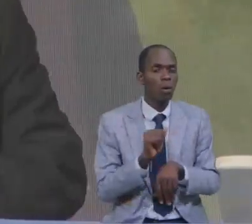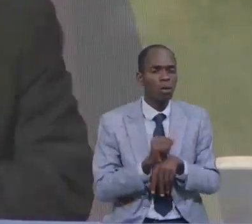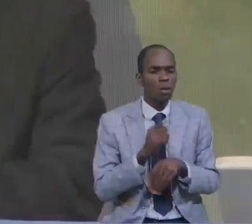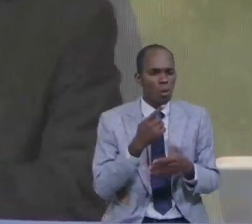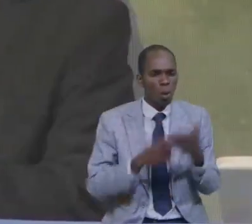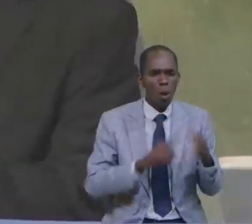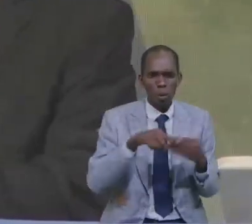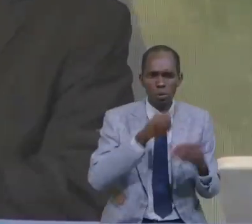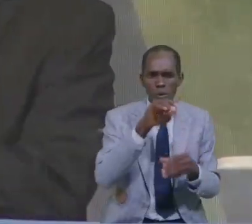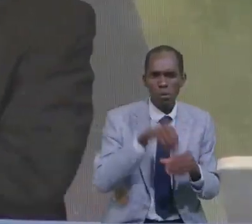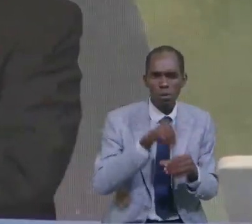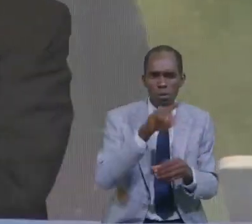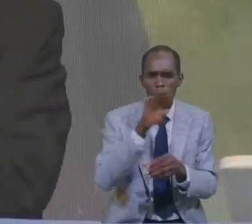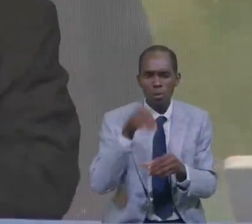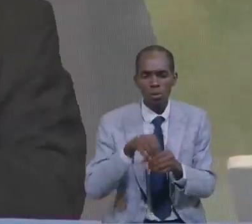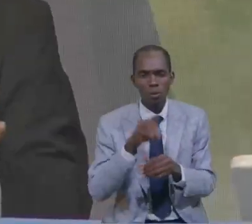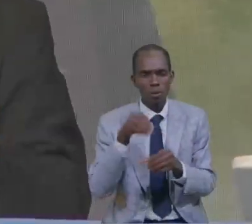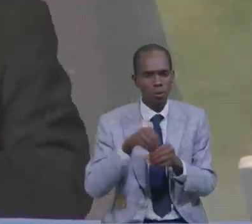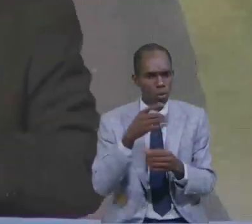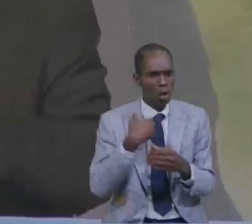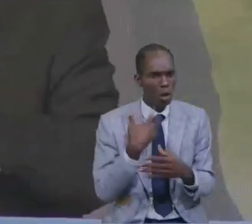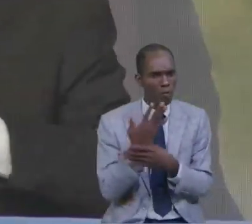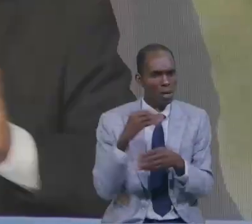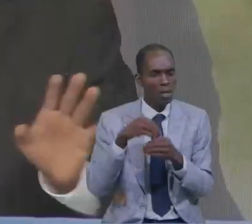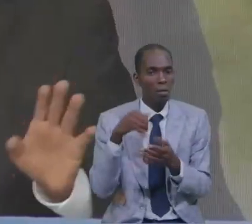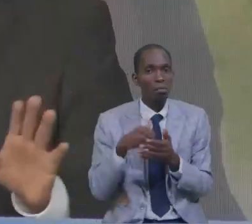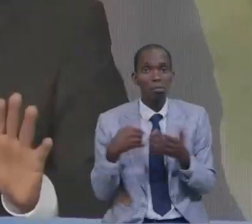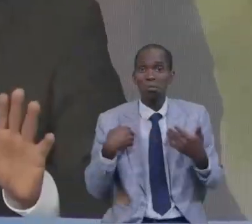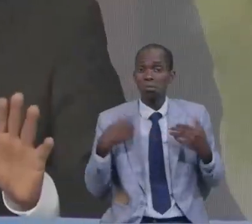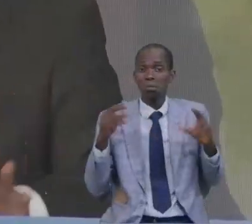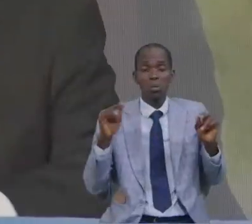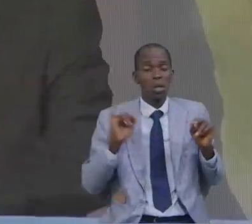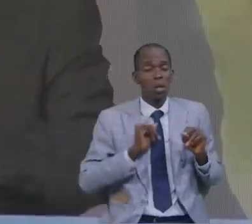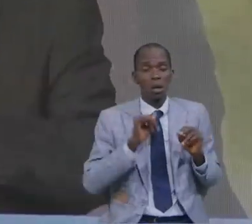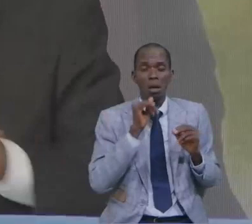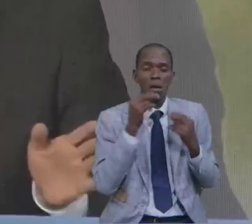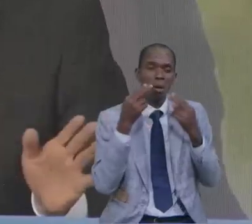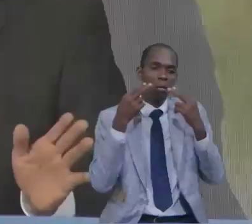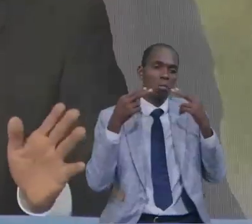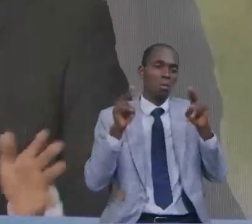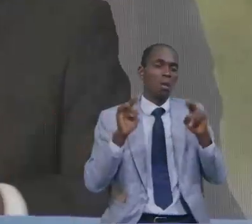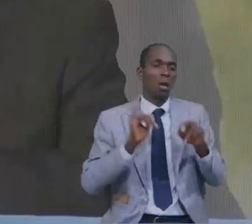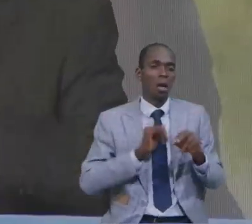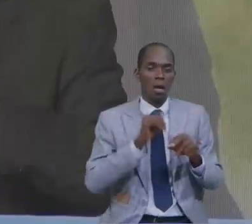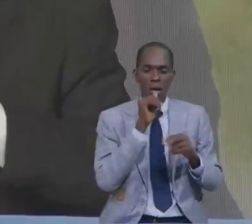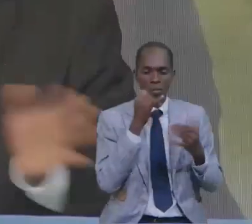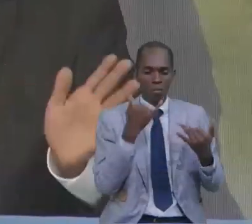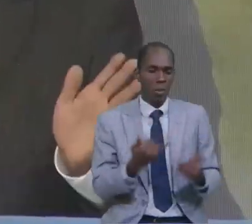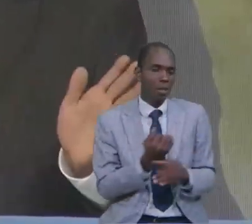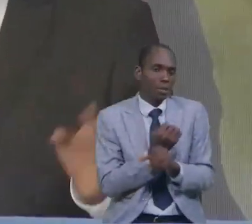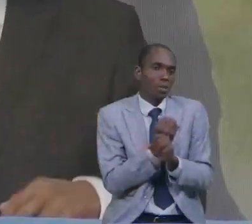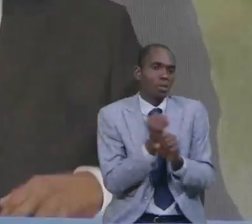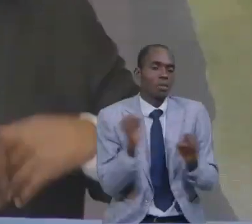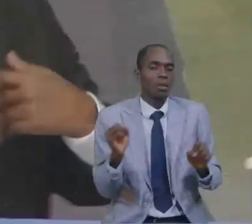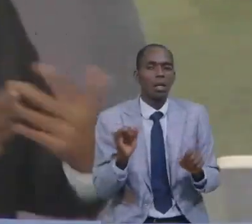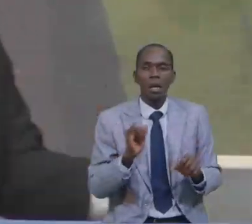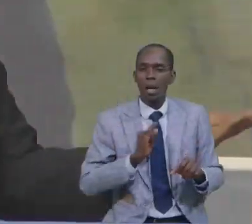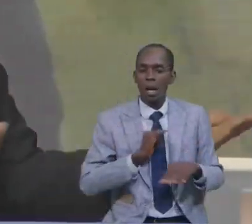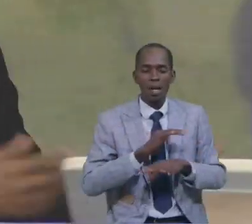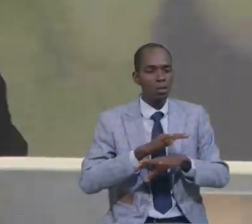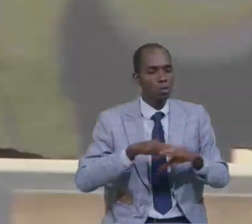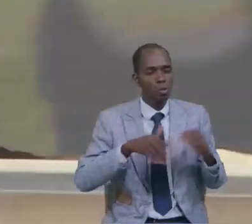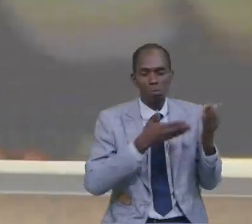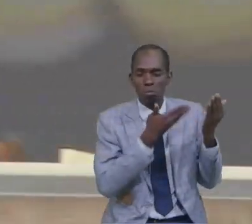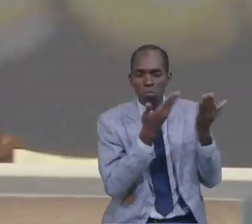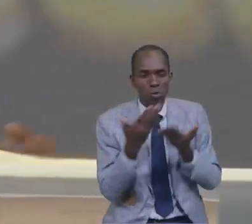of God. I don't cause trouble for any manager, any director, any leader,